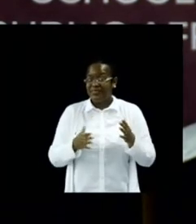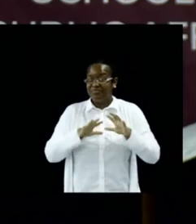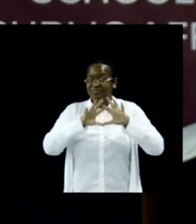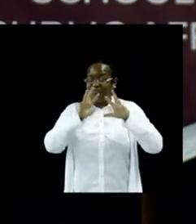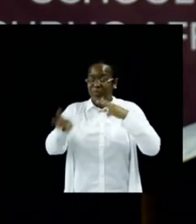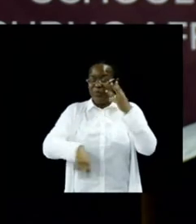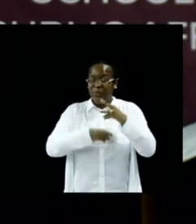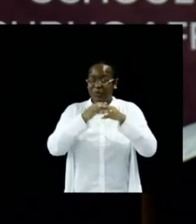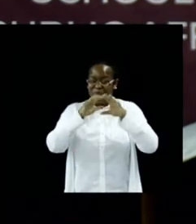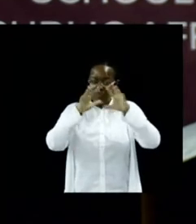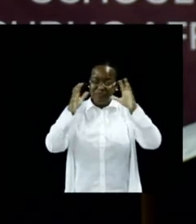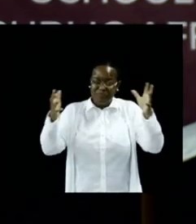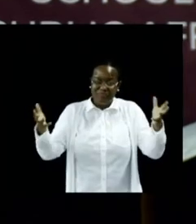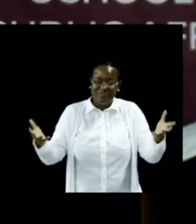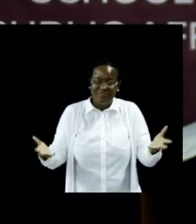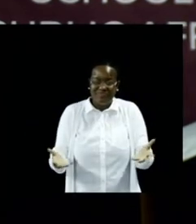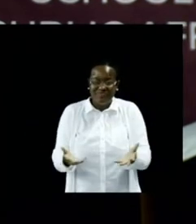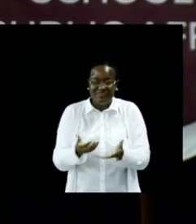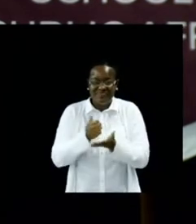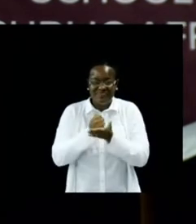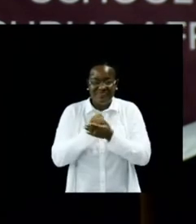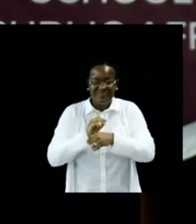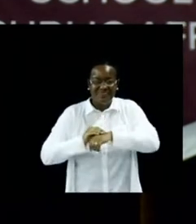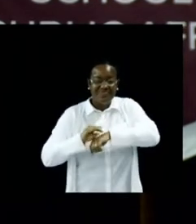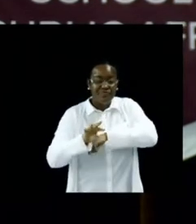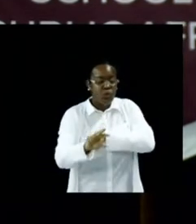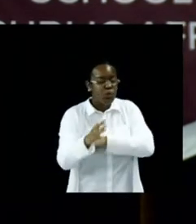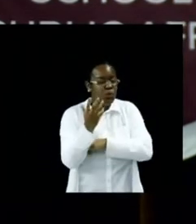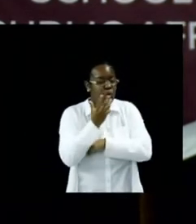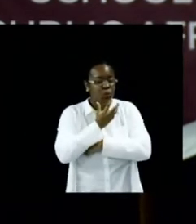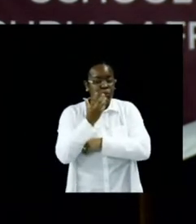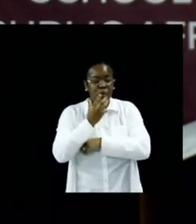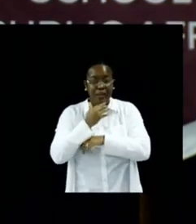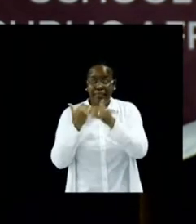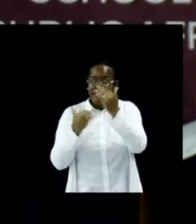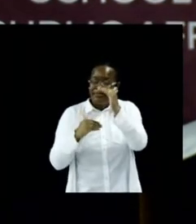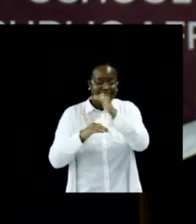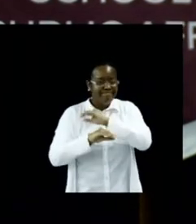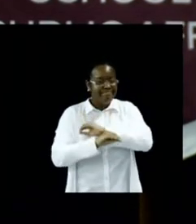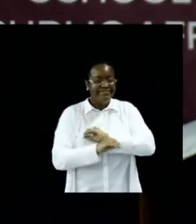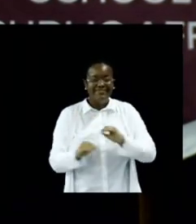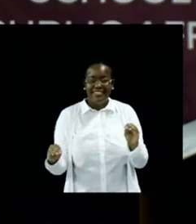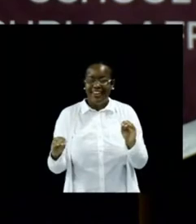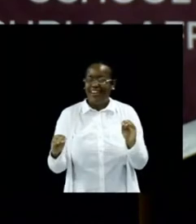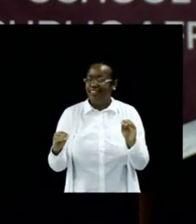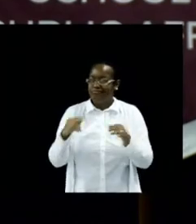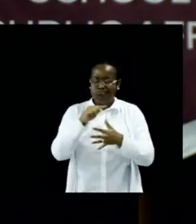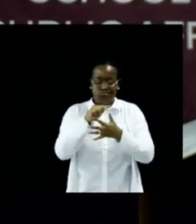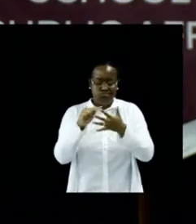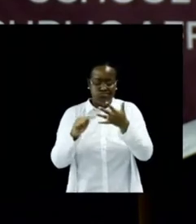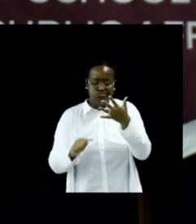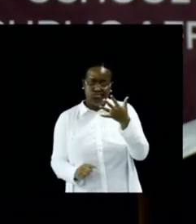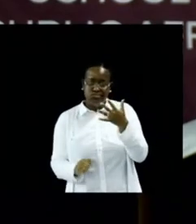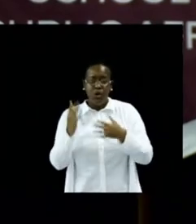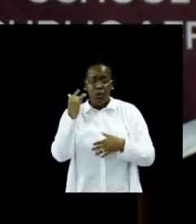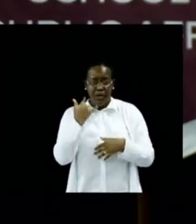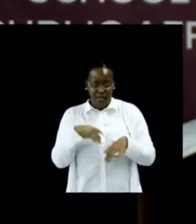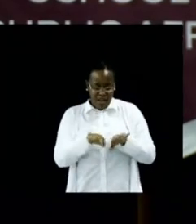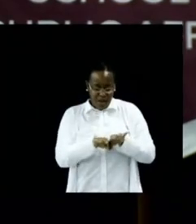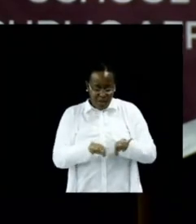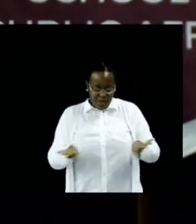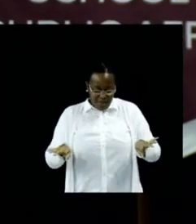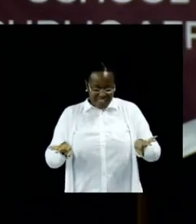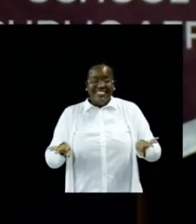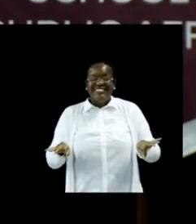community. It is a vision full of possibility because that all-important diploma will be in your